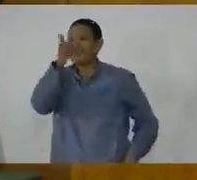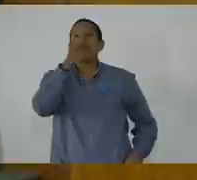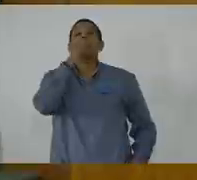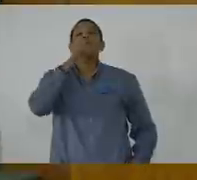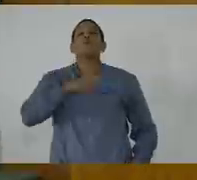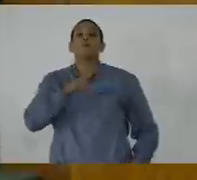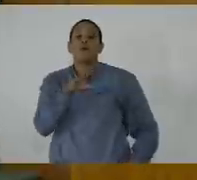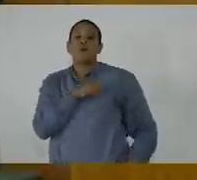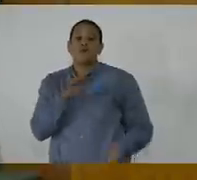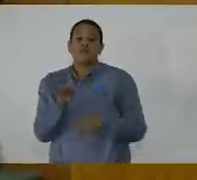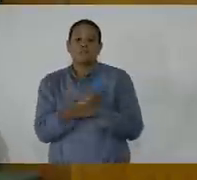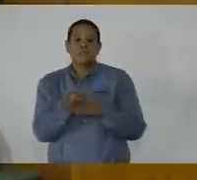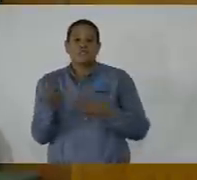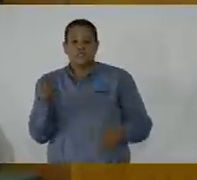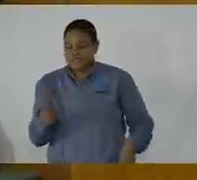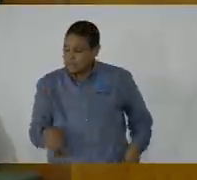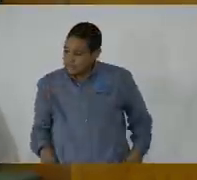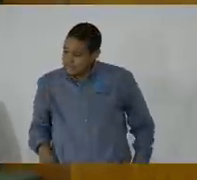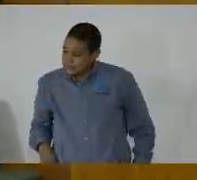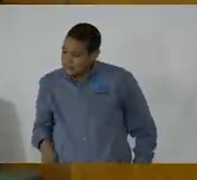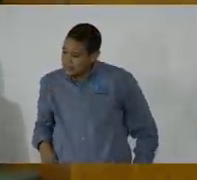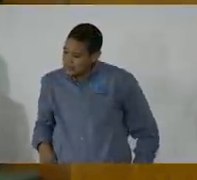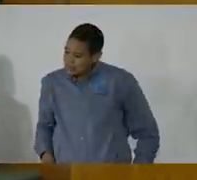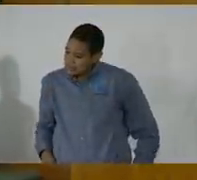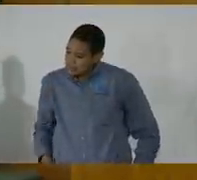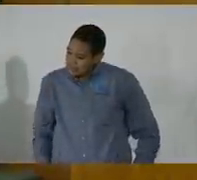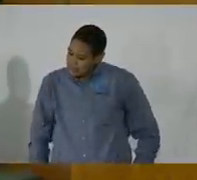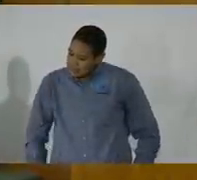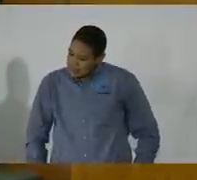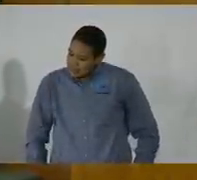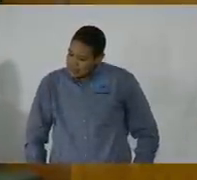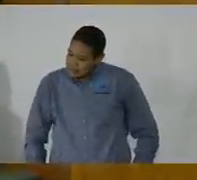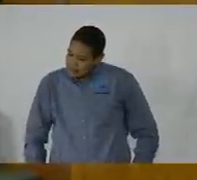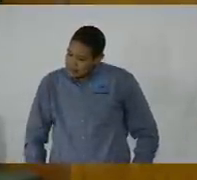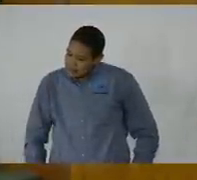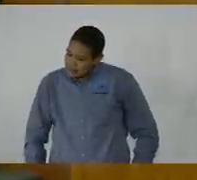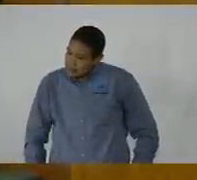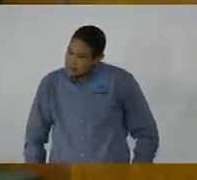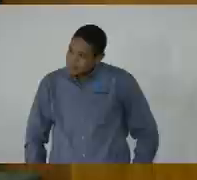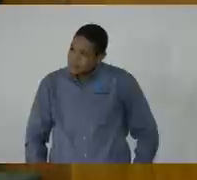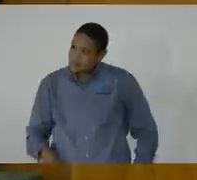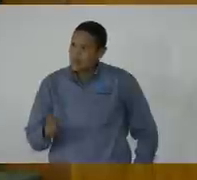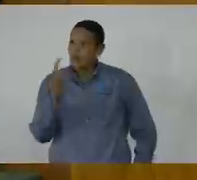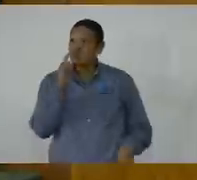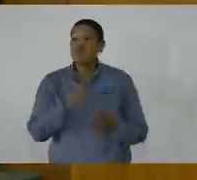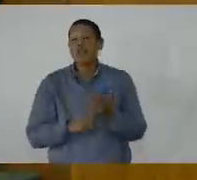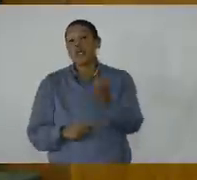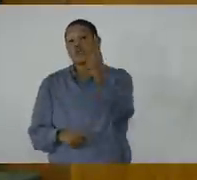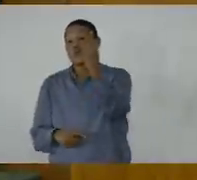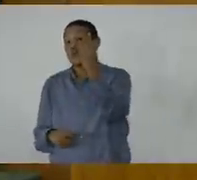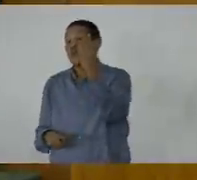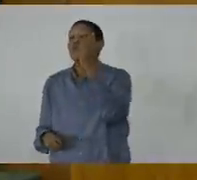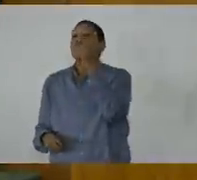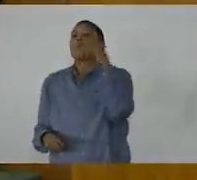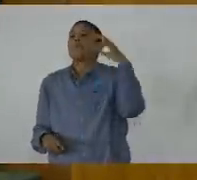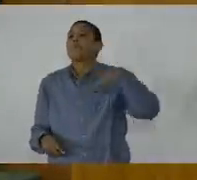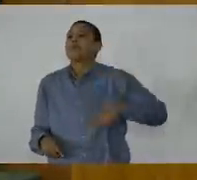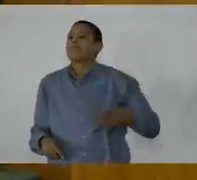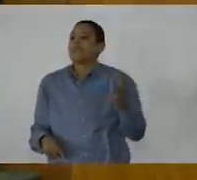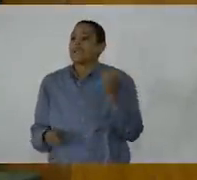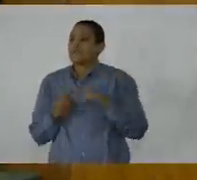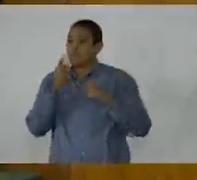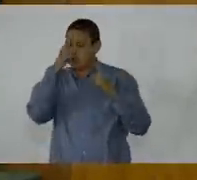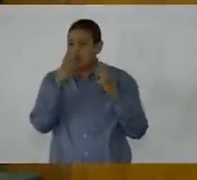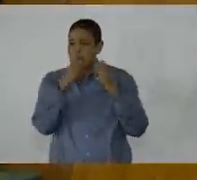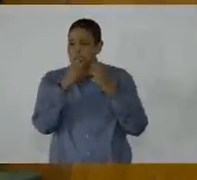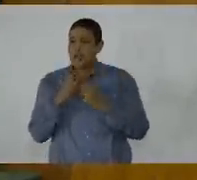women-owned businesses. Madam Speaker, I'd like to recognize two MSMEs that have benefited from the